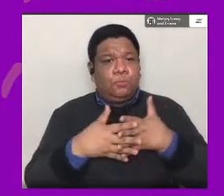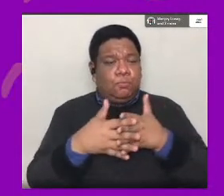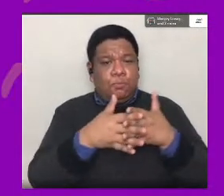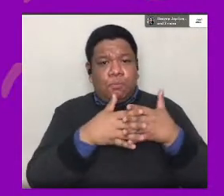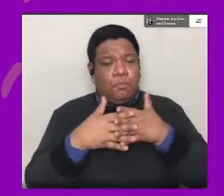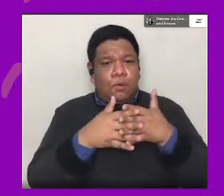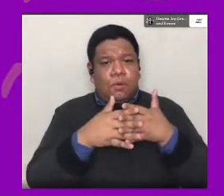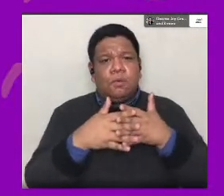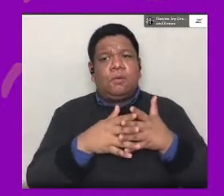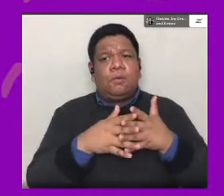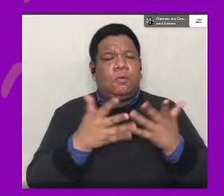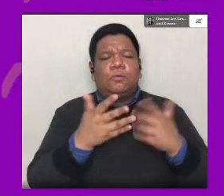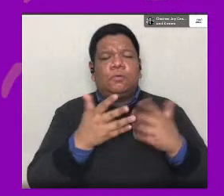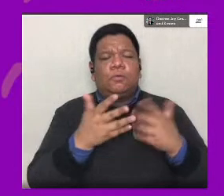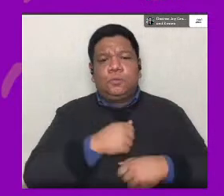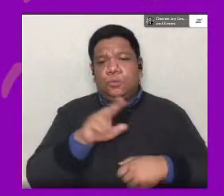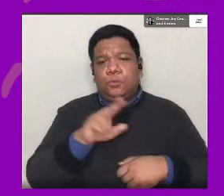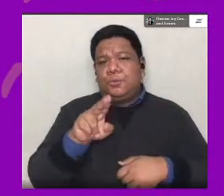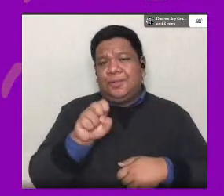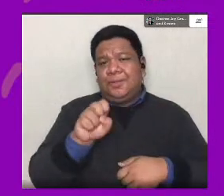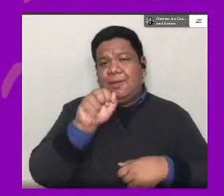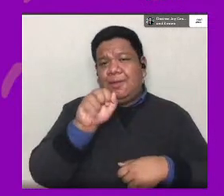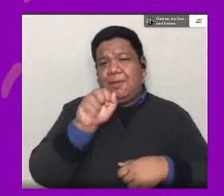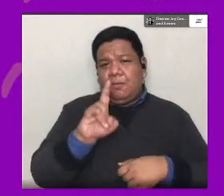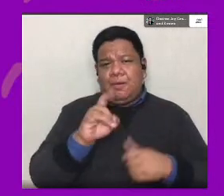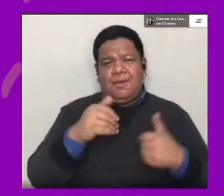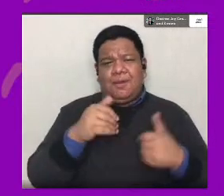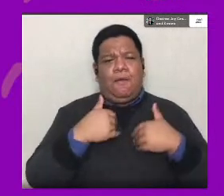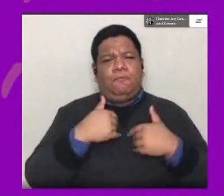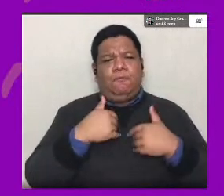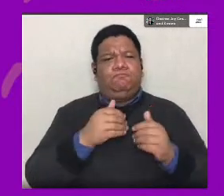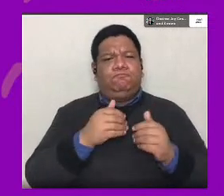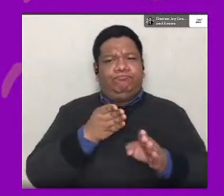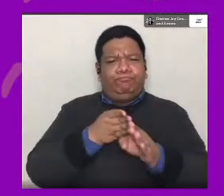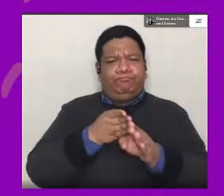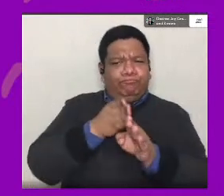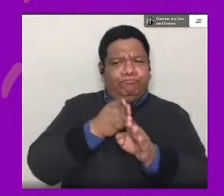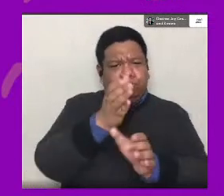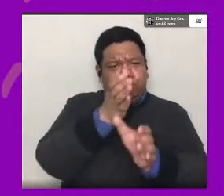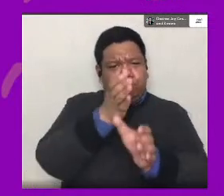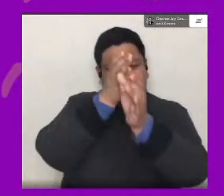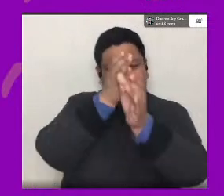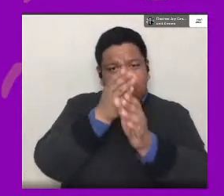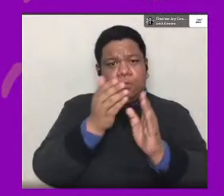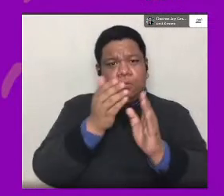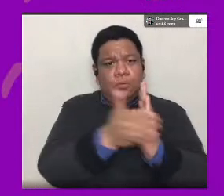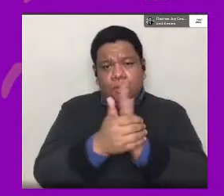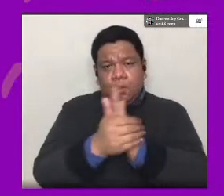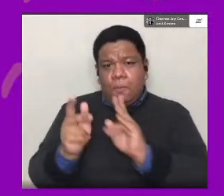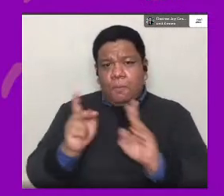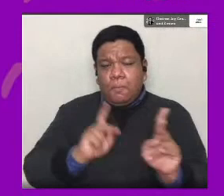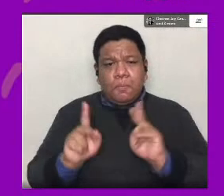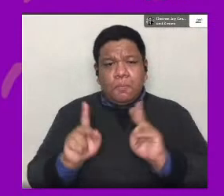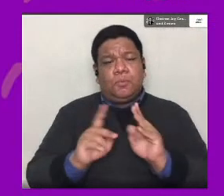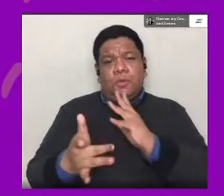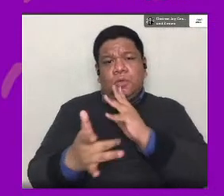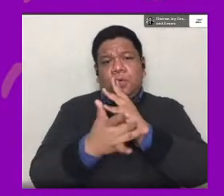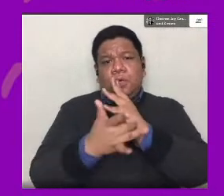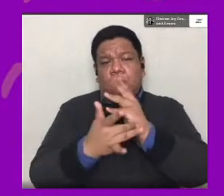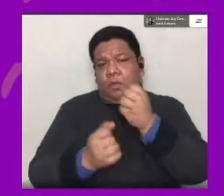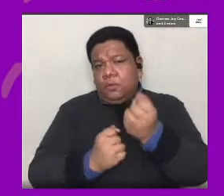USAID brings critical technical expertise through its highly skilled personnel and its technical assistance